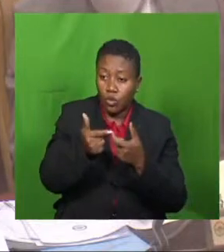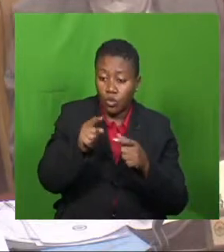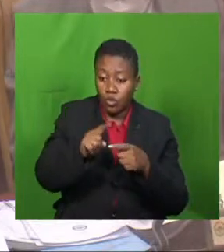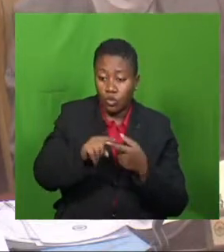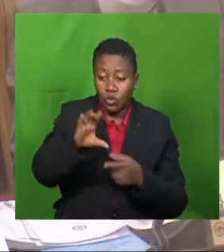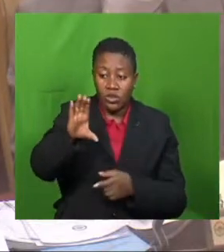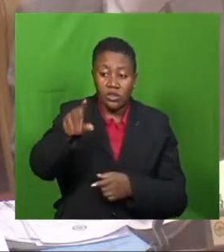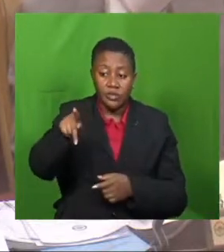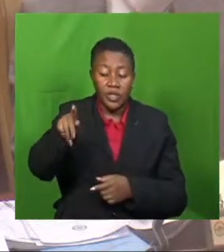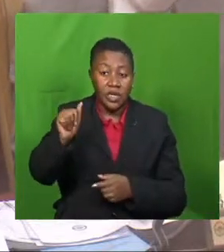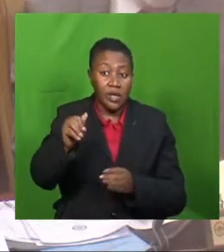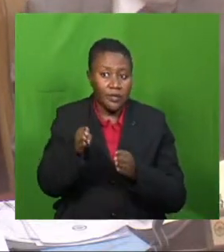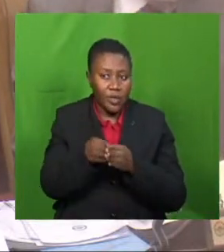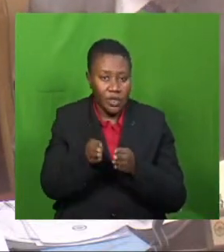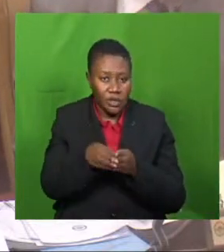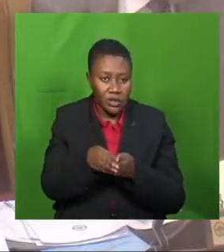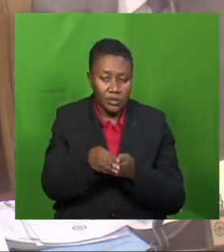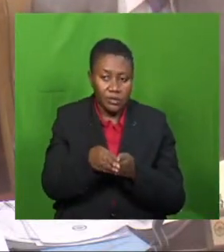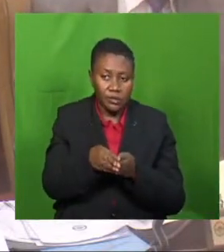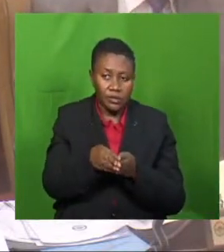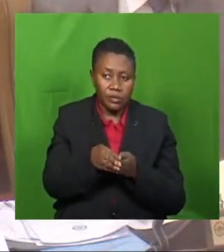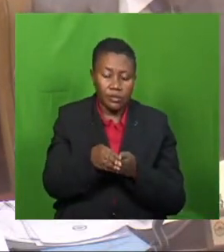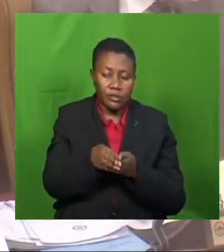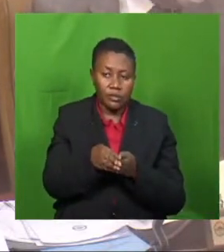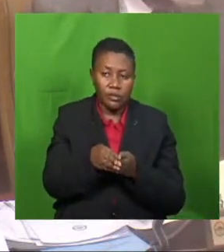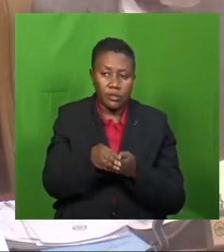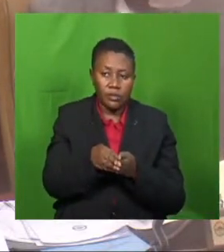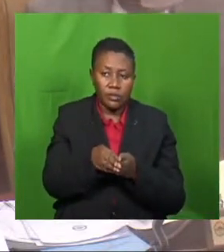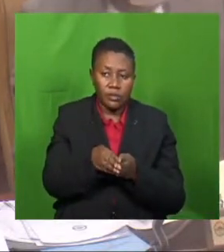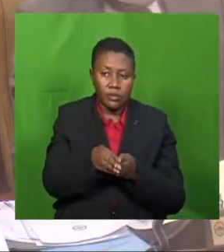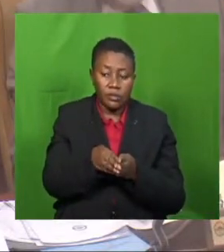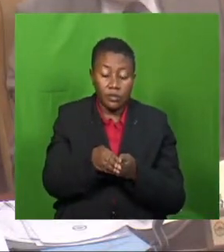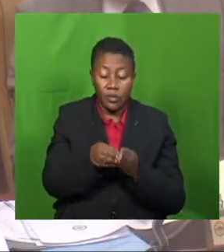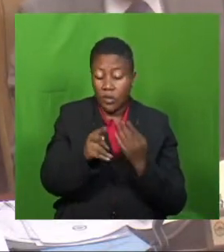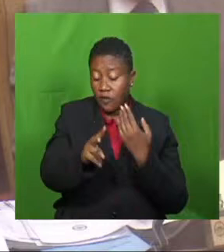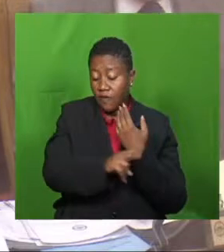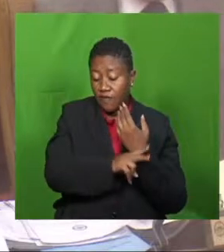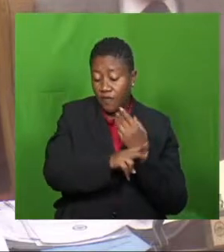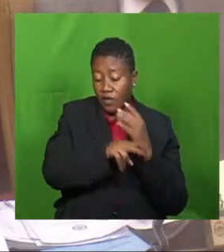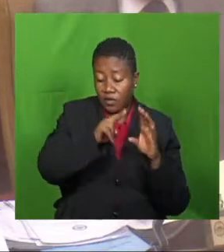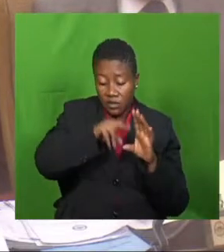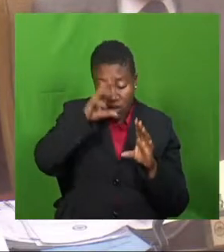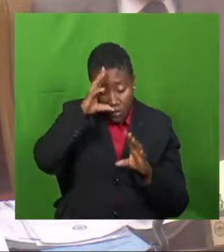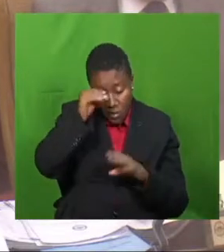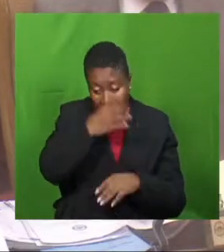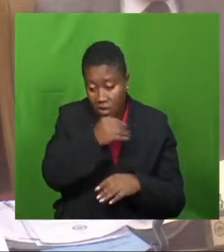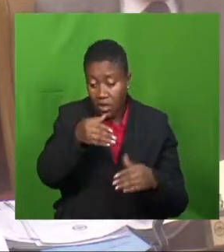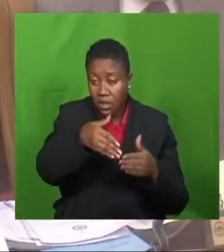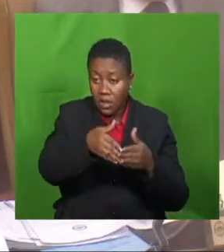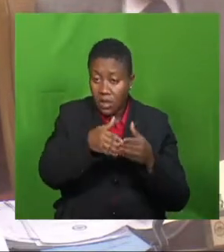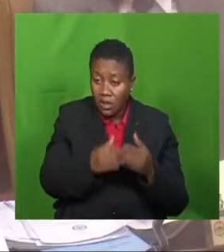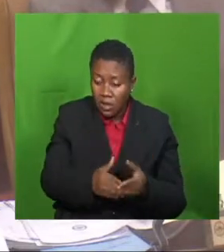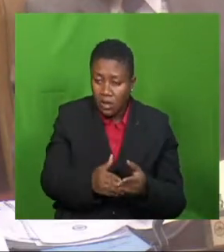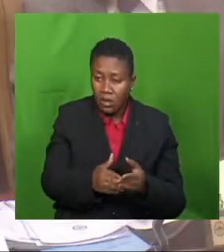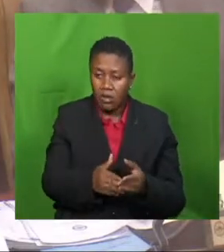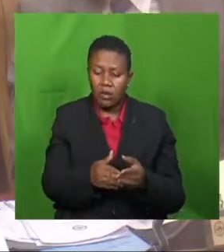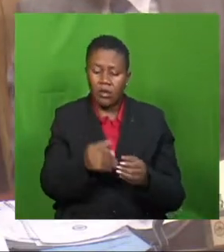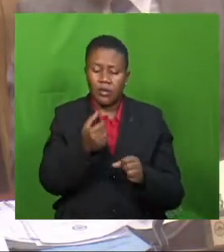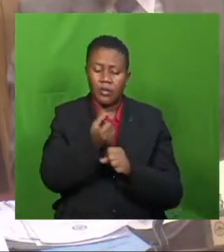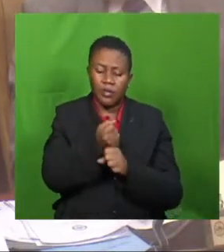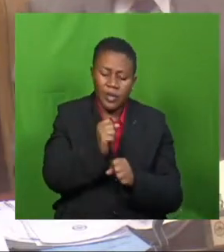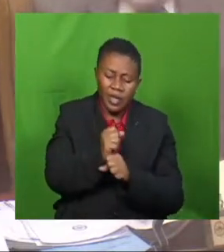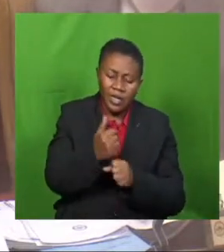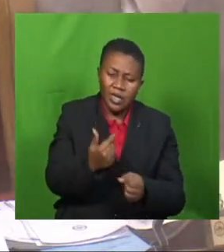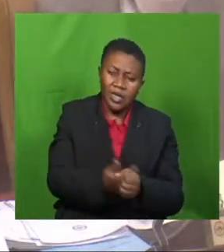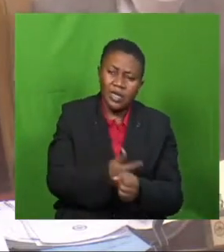Association meeting. Mr. Speaker, the Vice Chairman and our leader made Ghana proud when